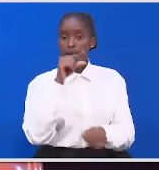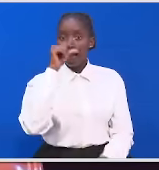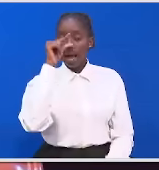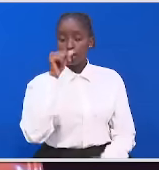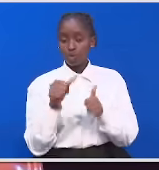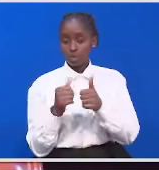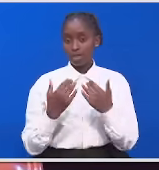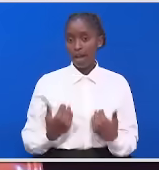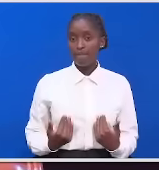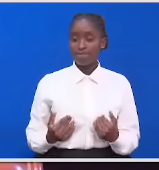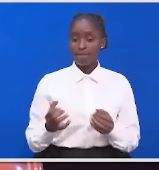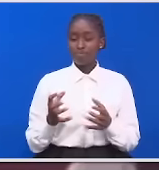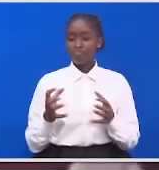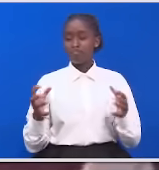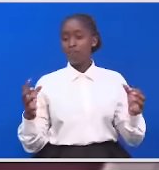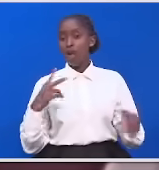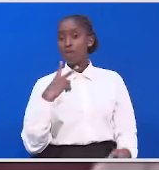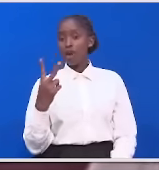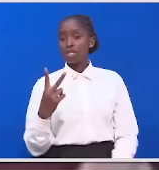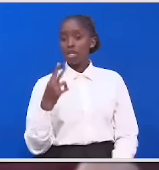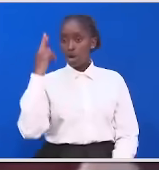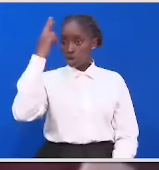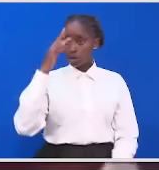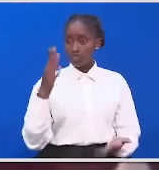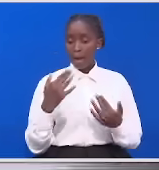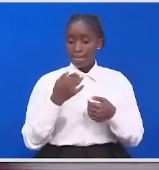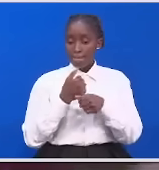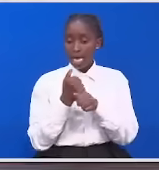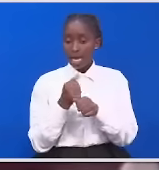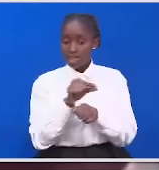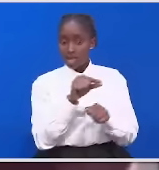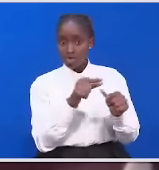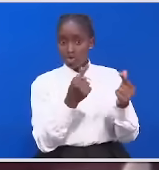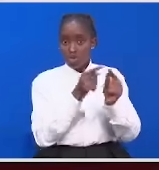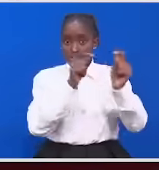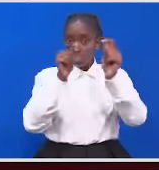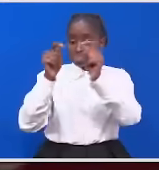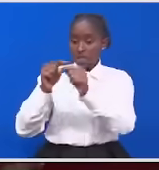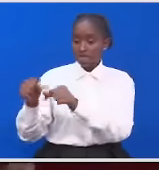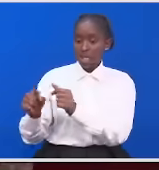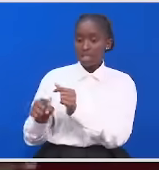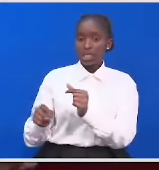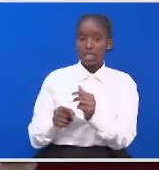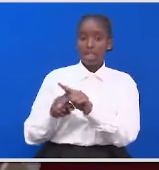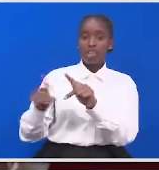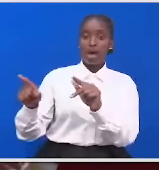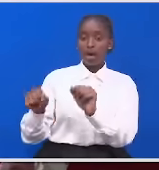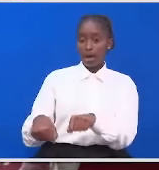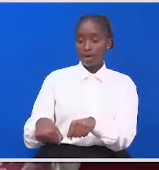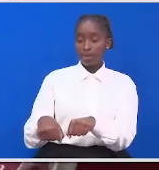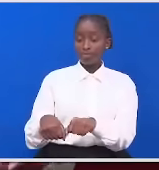loud sound for the crowd to disperse. We know some of this criticism because some of them are from